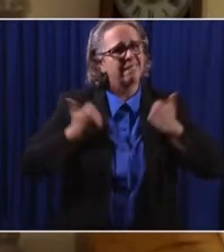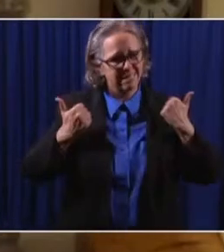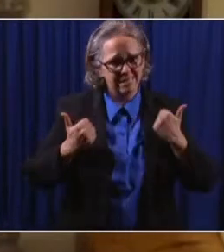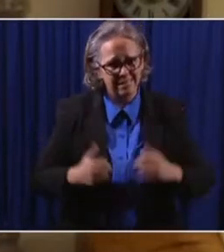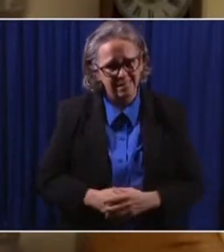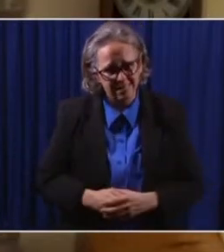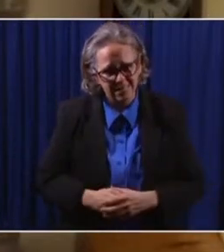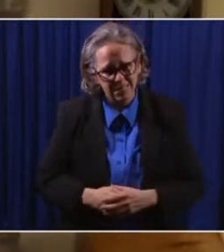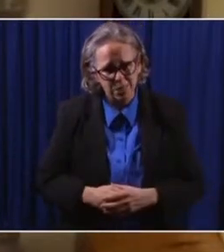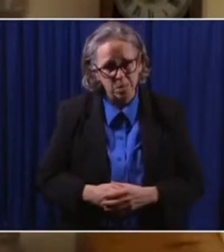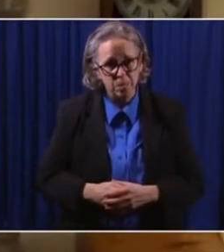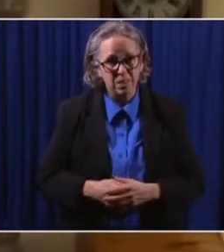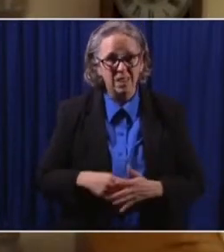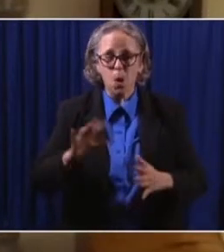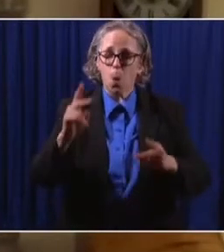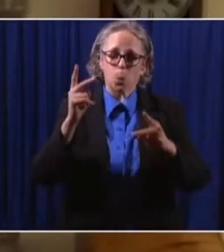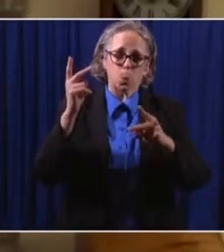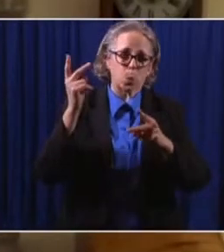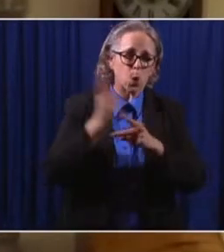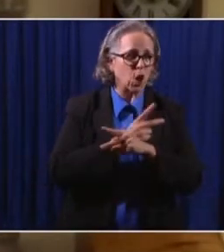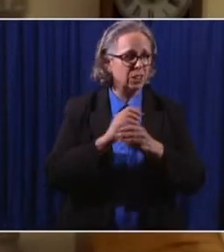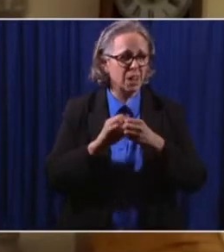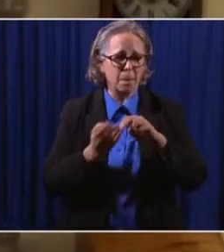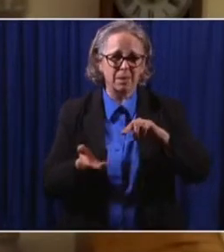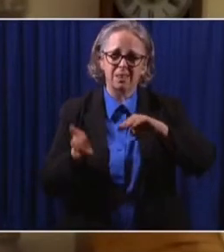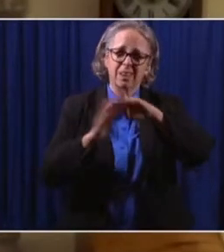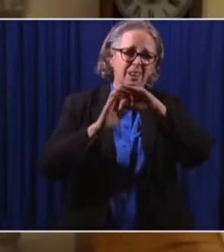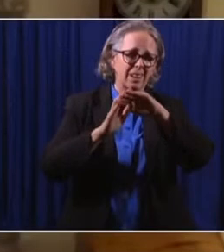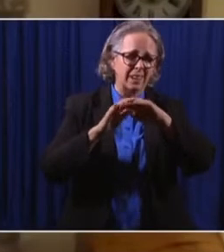on the 12th, when we had